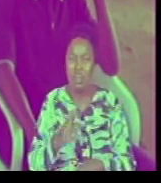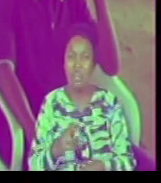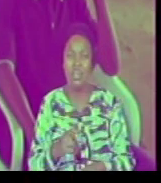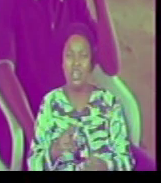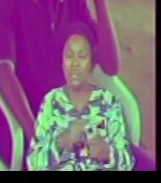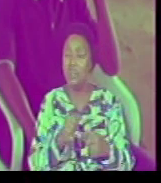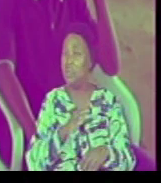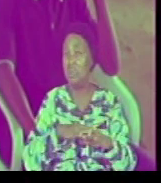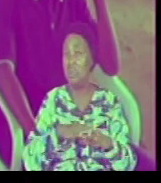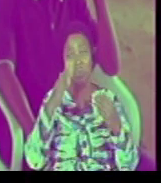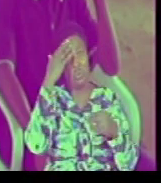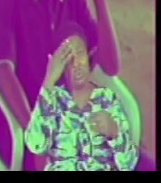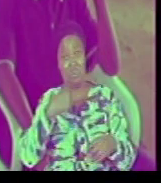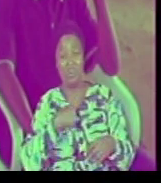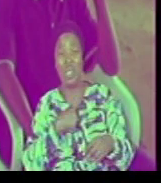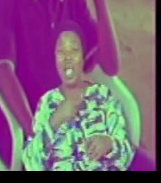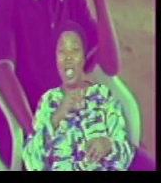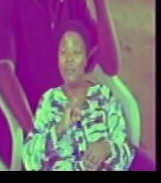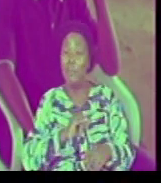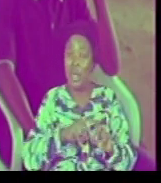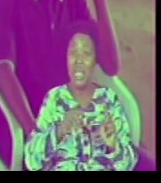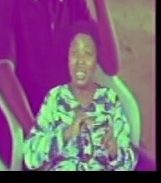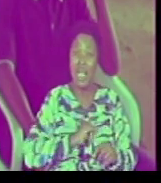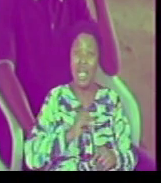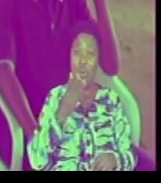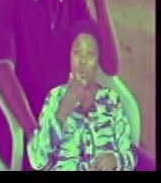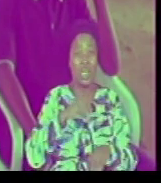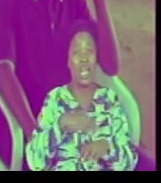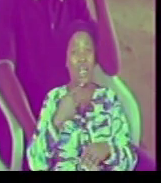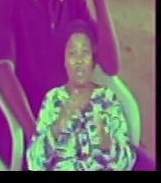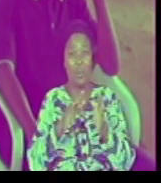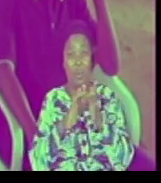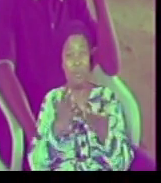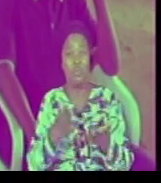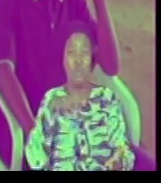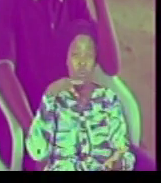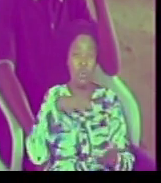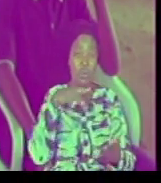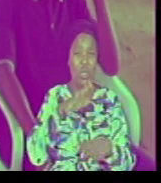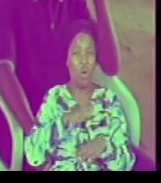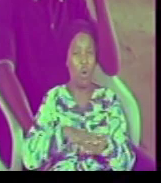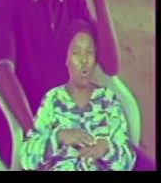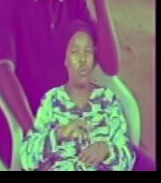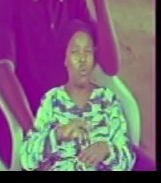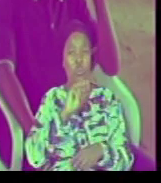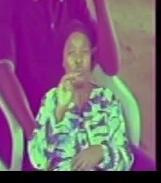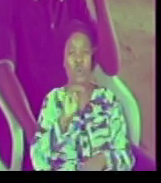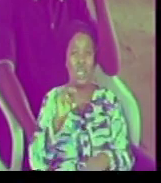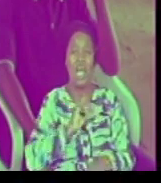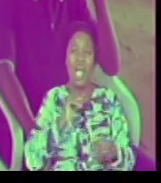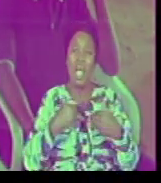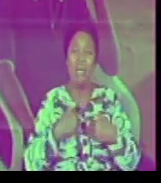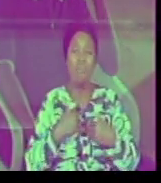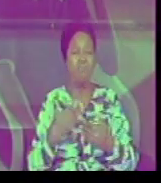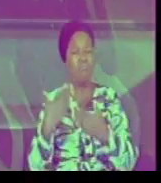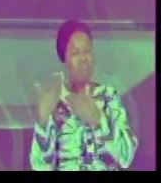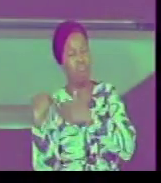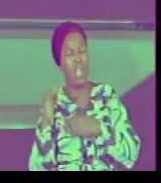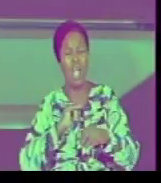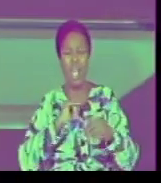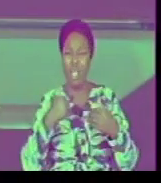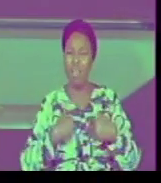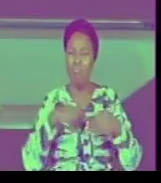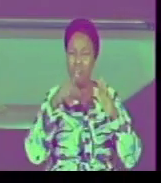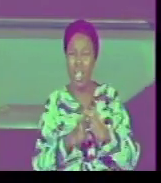the Bible study on Monday. I had a burden. I had an oppression. I had this terrible sickness.